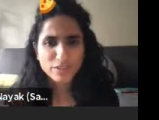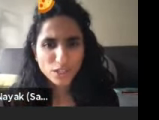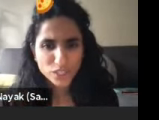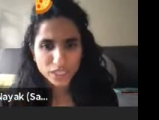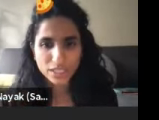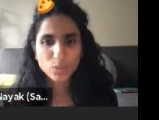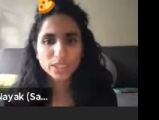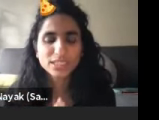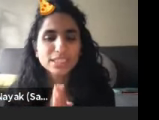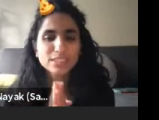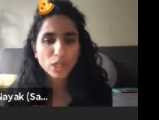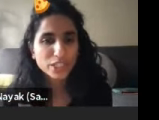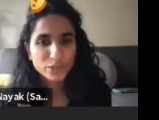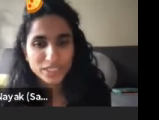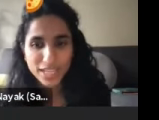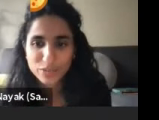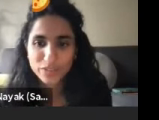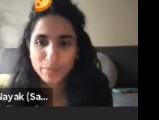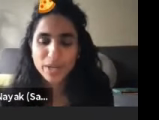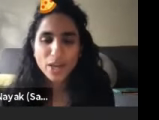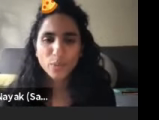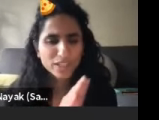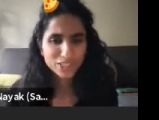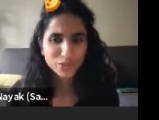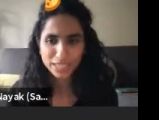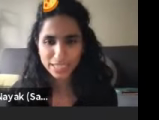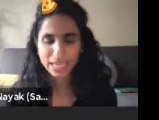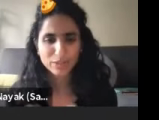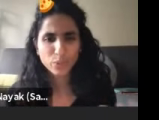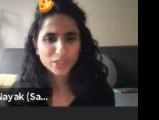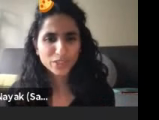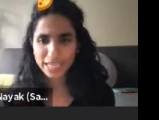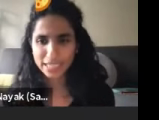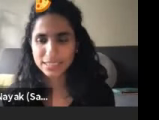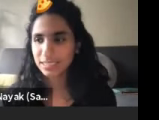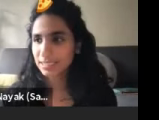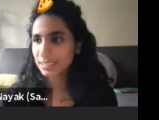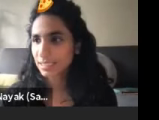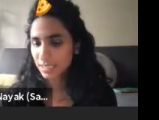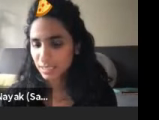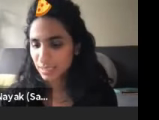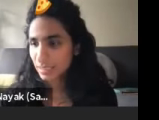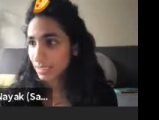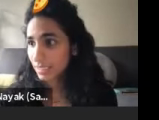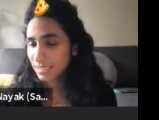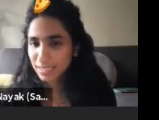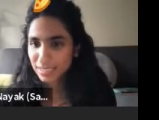look and function? What are these molecules inside of them? What are they doing there and why do they exist?